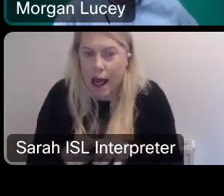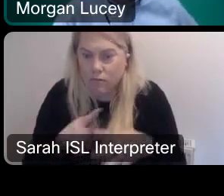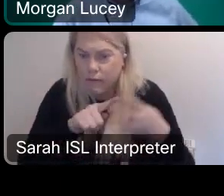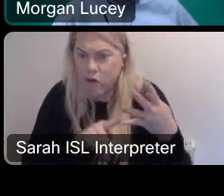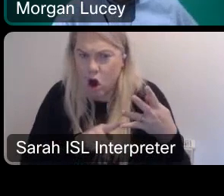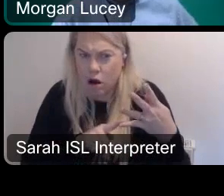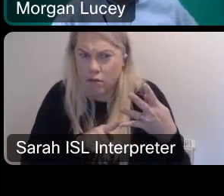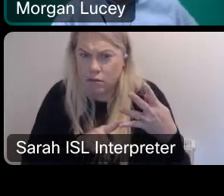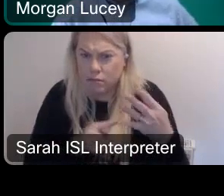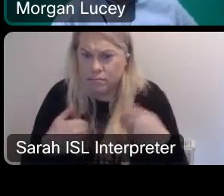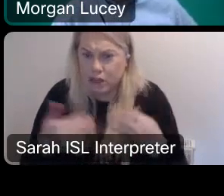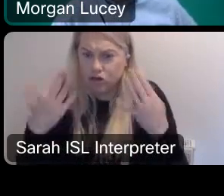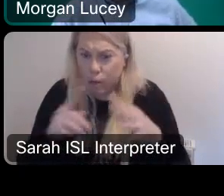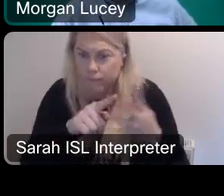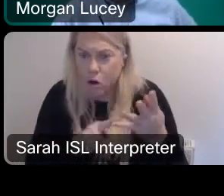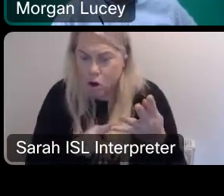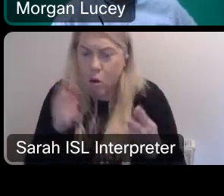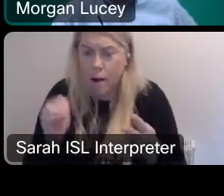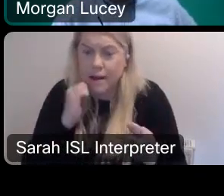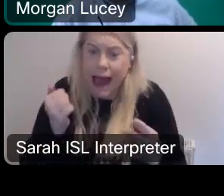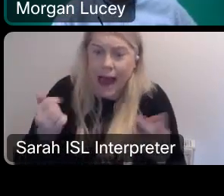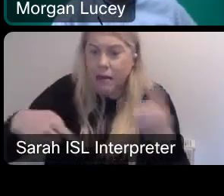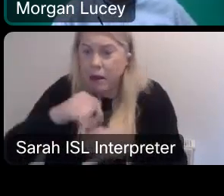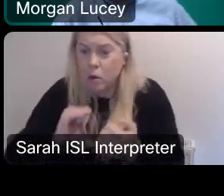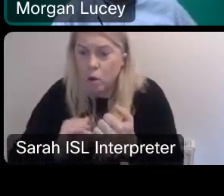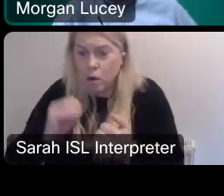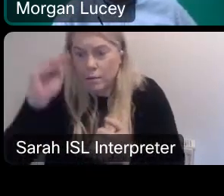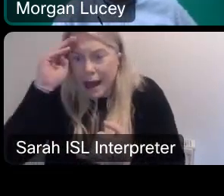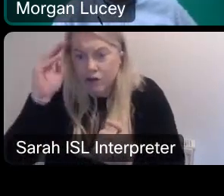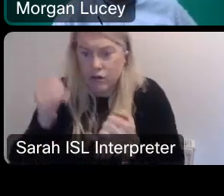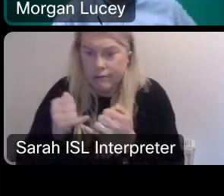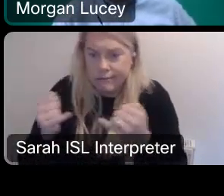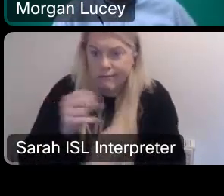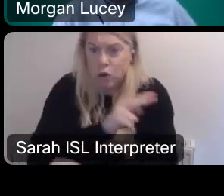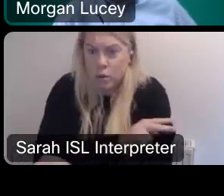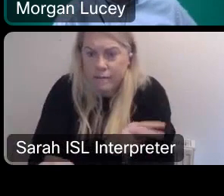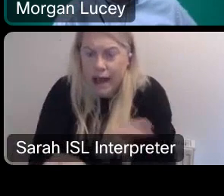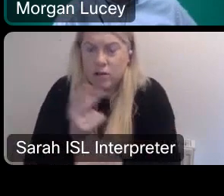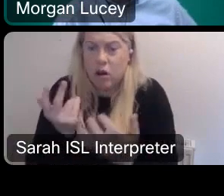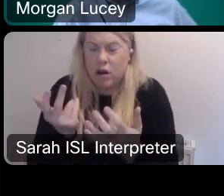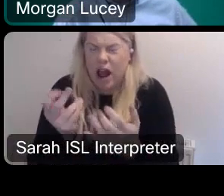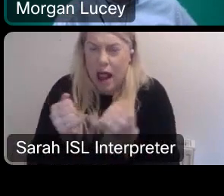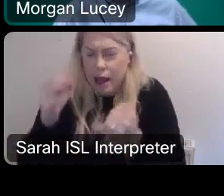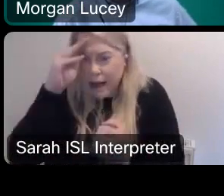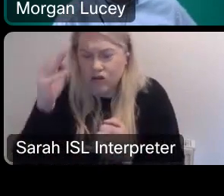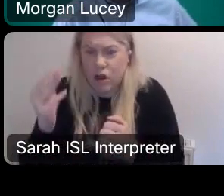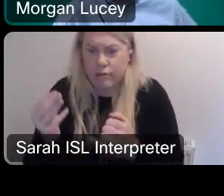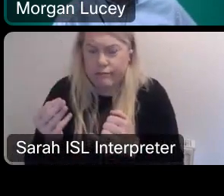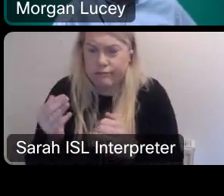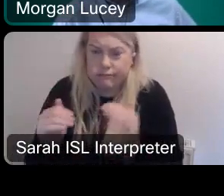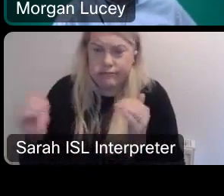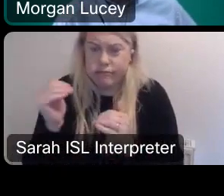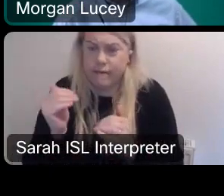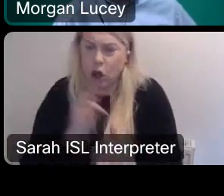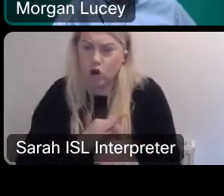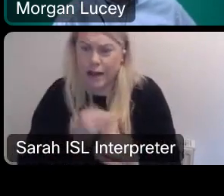suppose anybody in a leadership or management position or in a supervisory position, you know, it's really useful to refresh